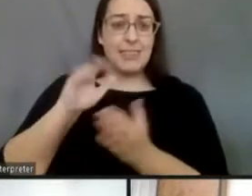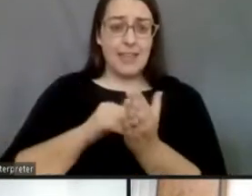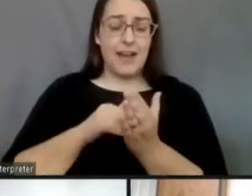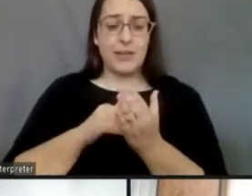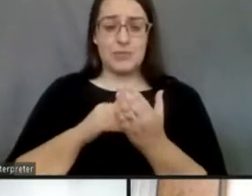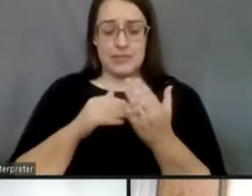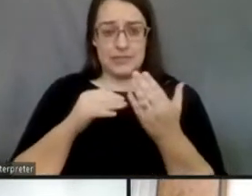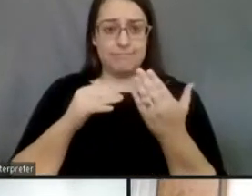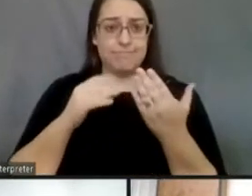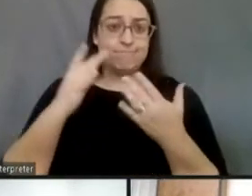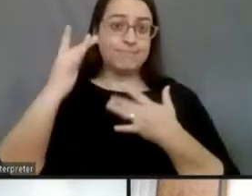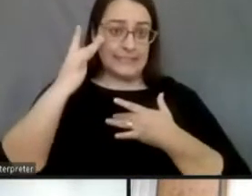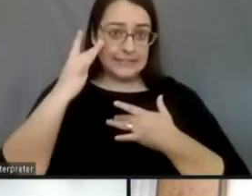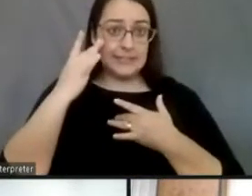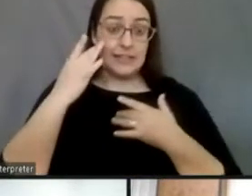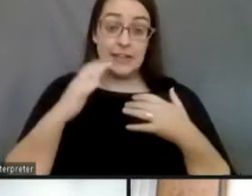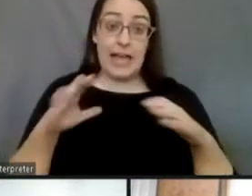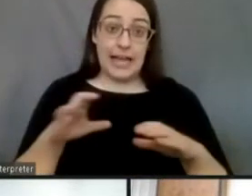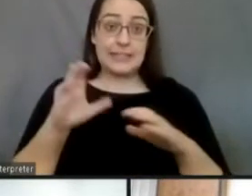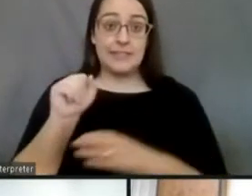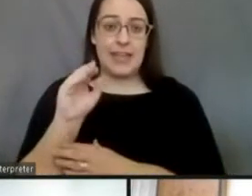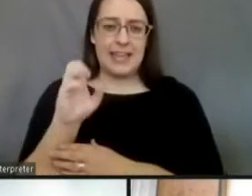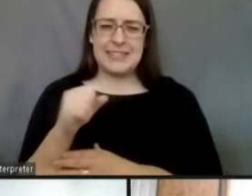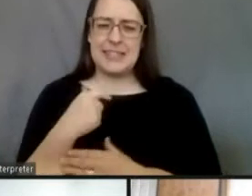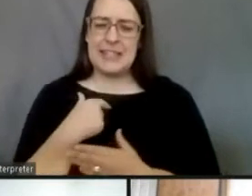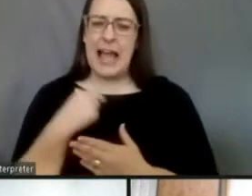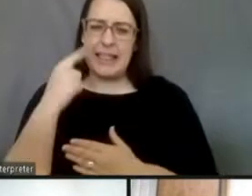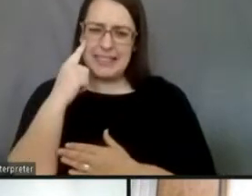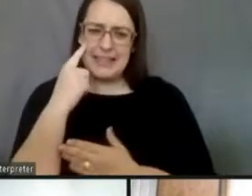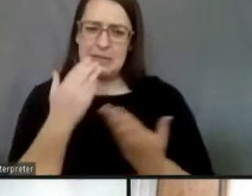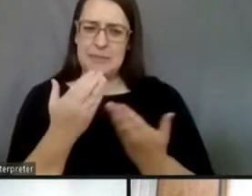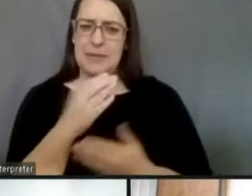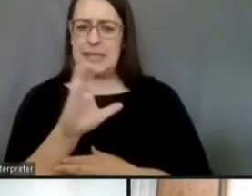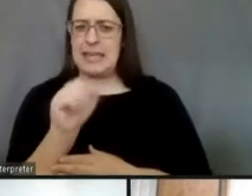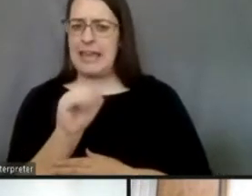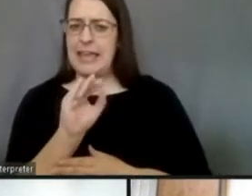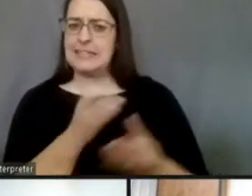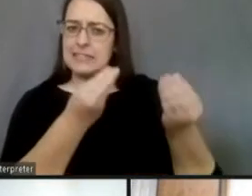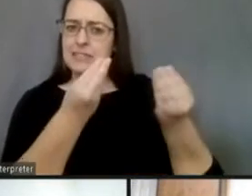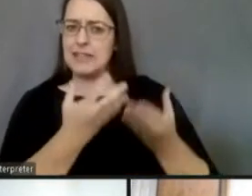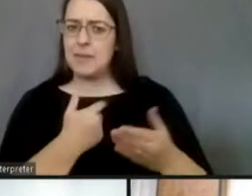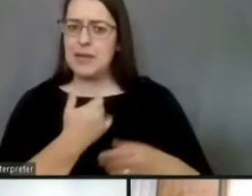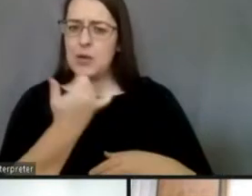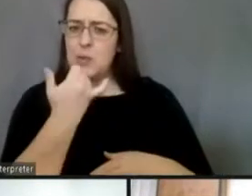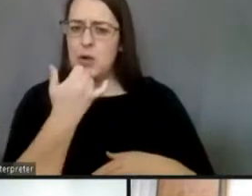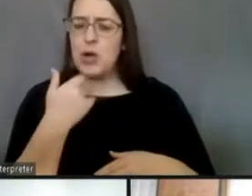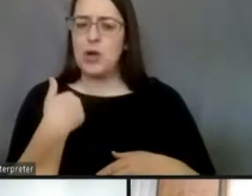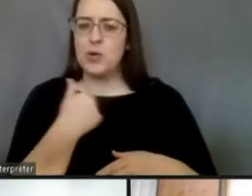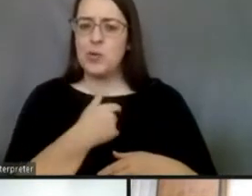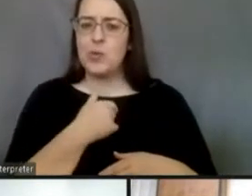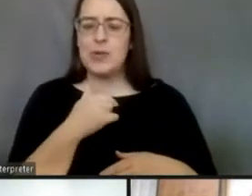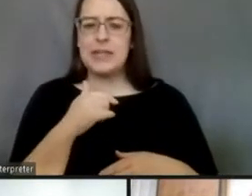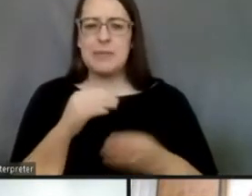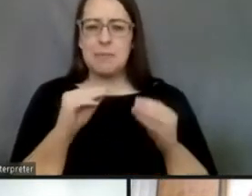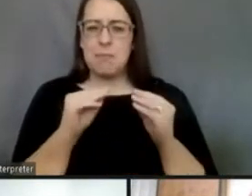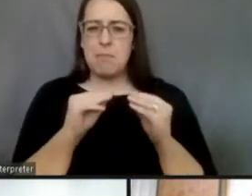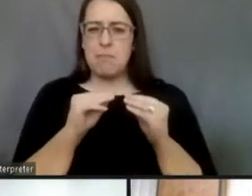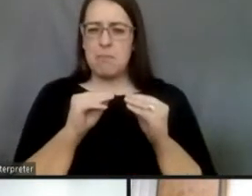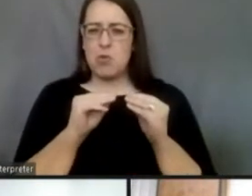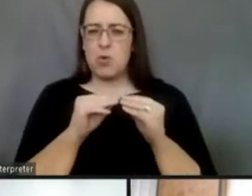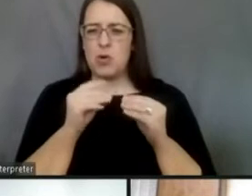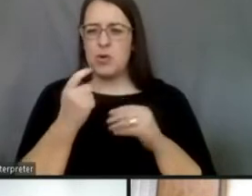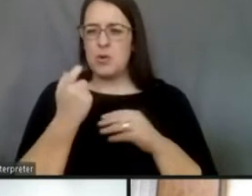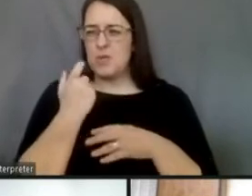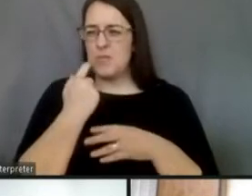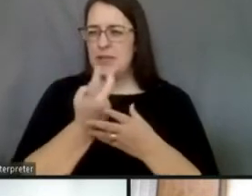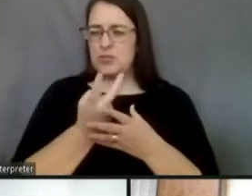cases. And I think, and Casey, maybe you could correct me, but we nadered more recently, and maybe 2 or